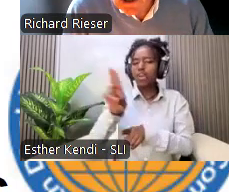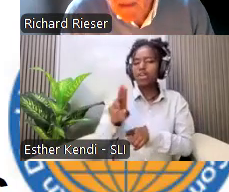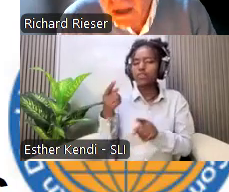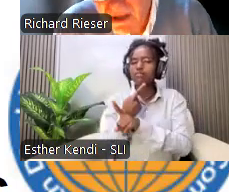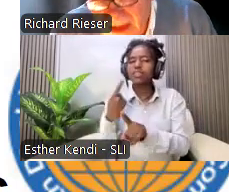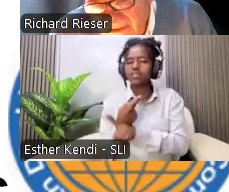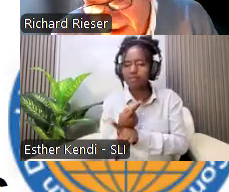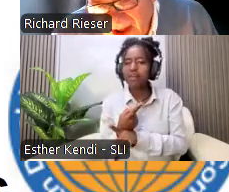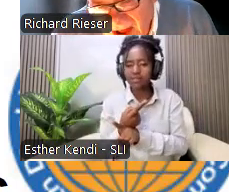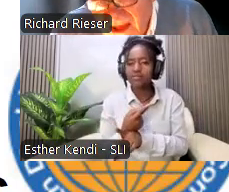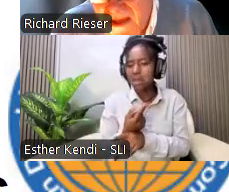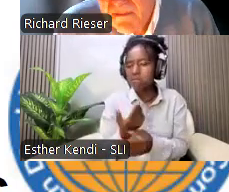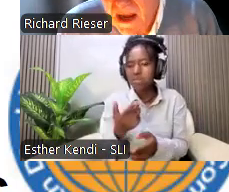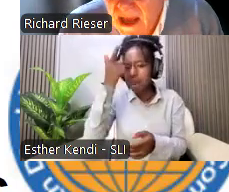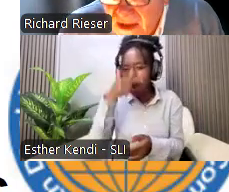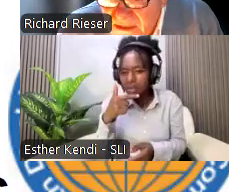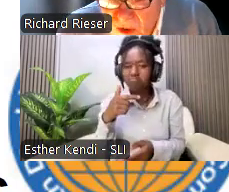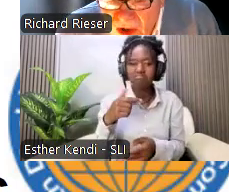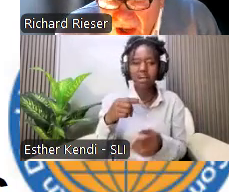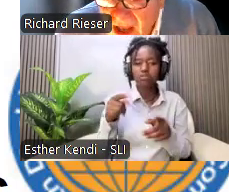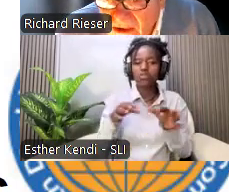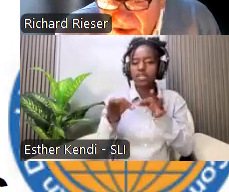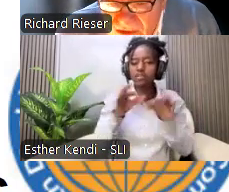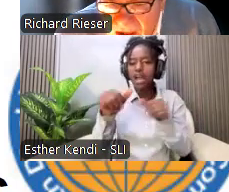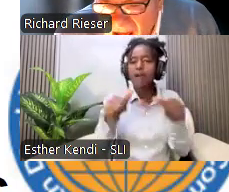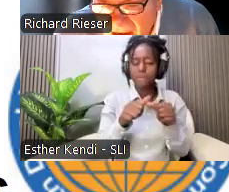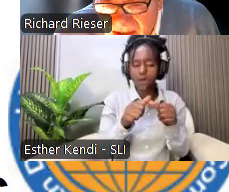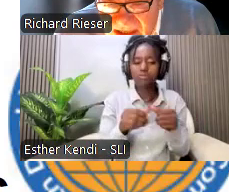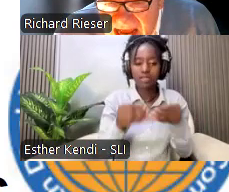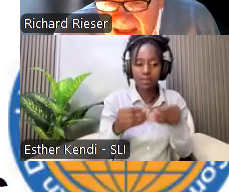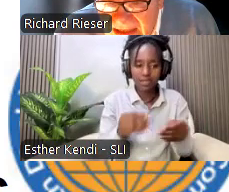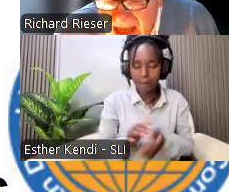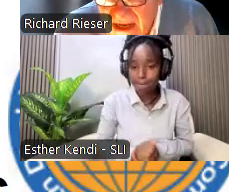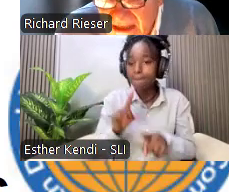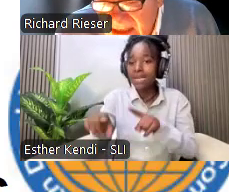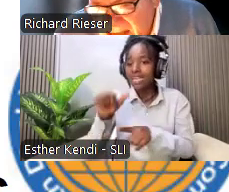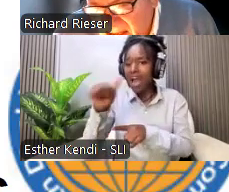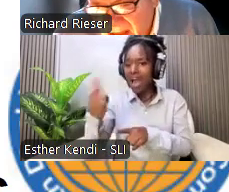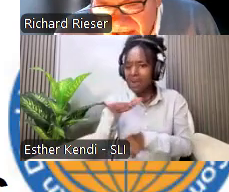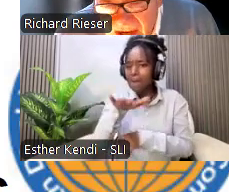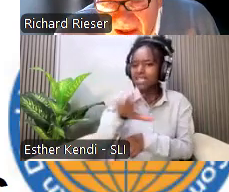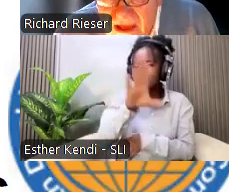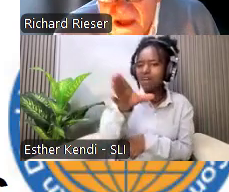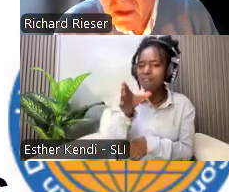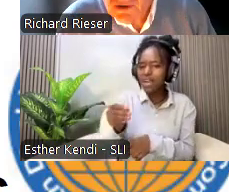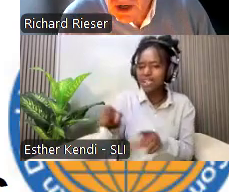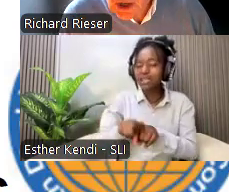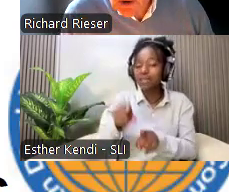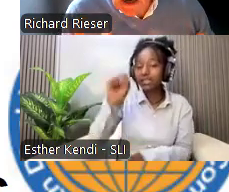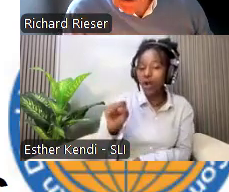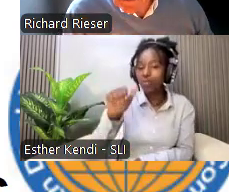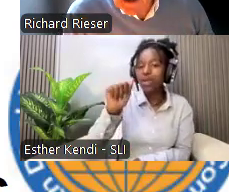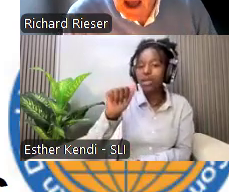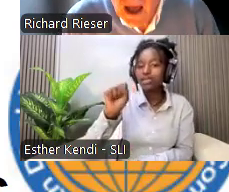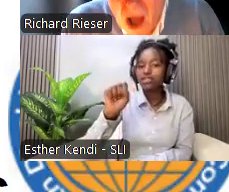recently, across much of Africa, many other smaller cultural islands and South Asia,